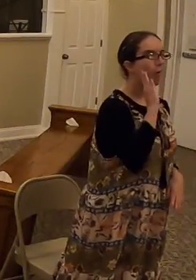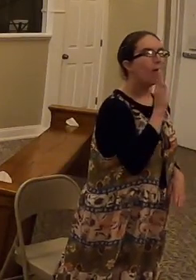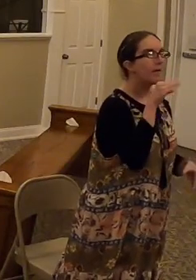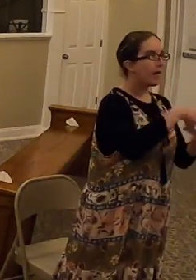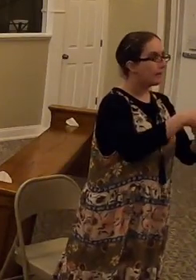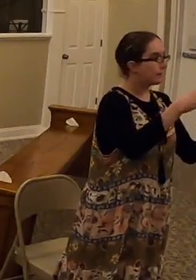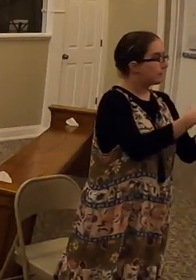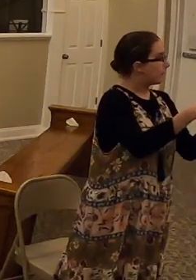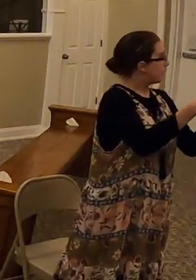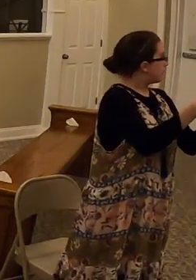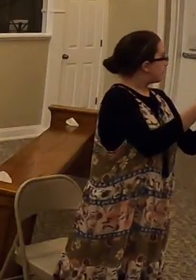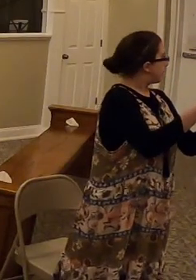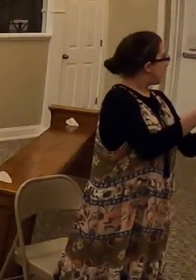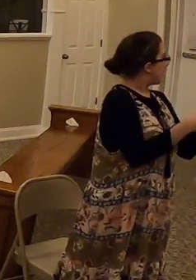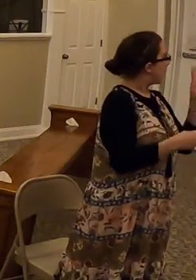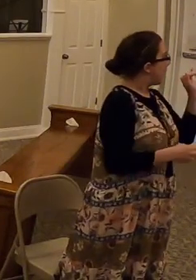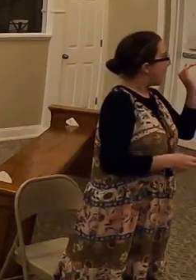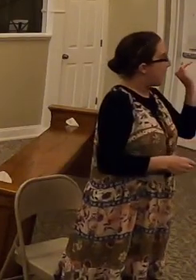in jail.